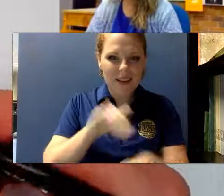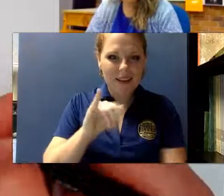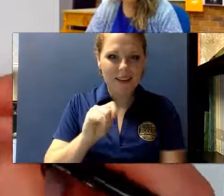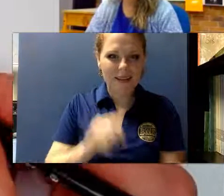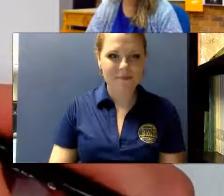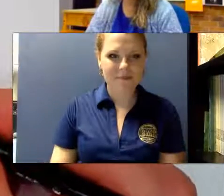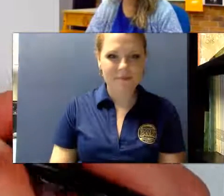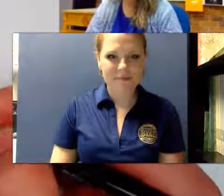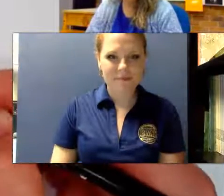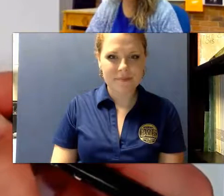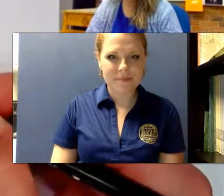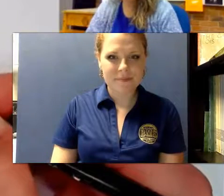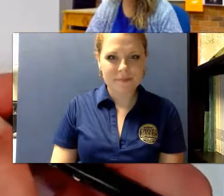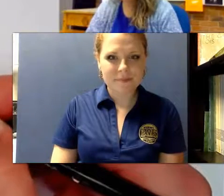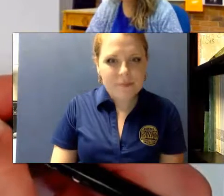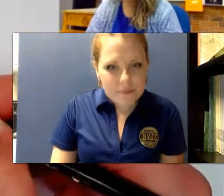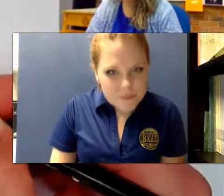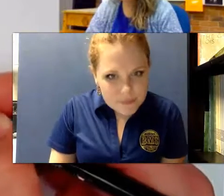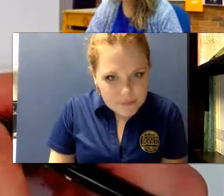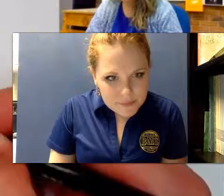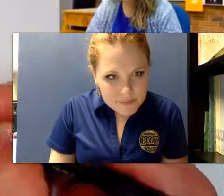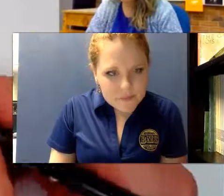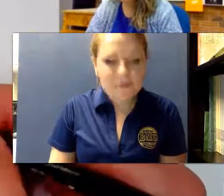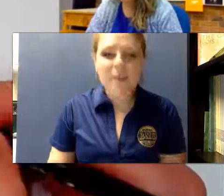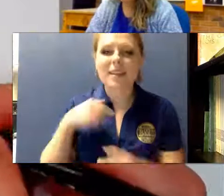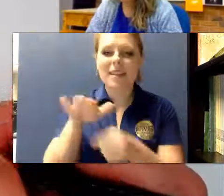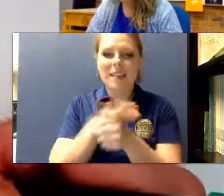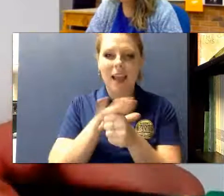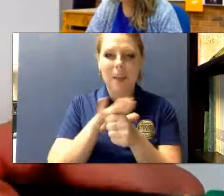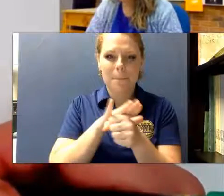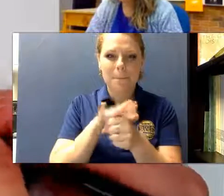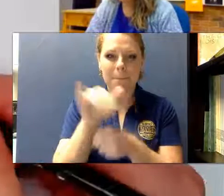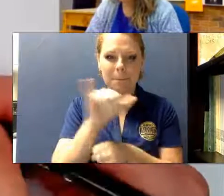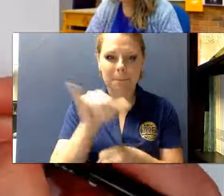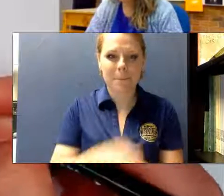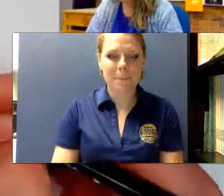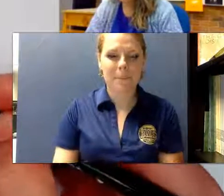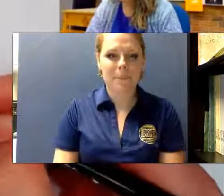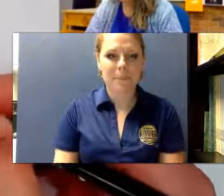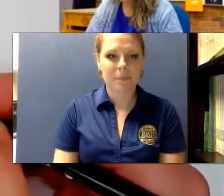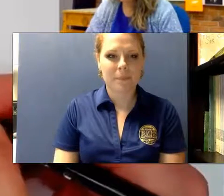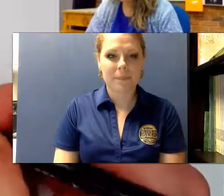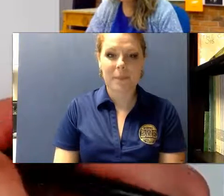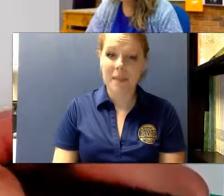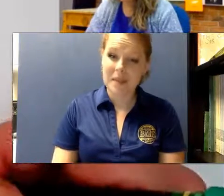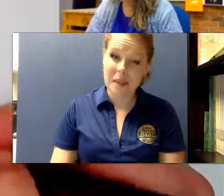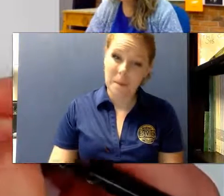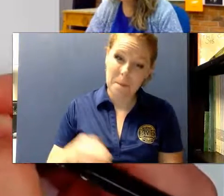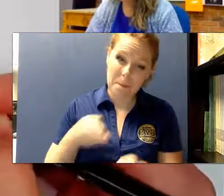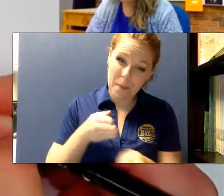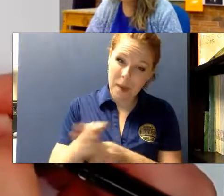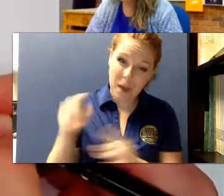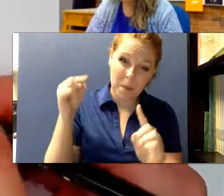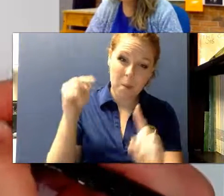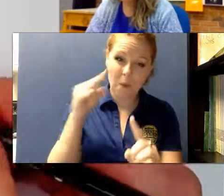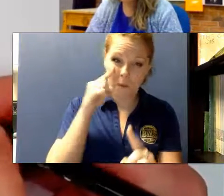same area, so that's what our goal is, in the same area. Okay, so the main point of interest